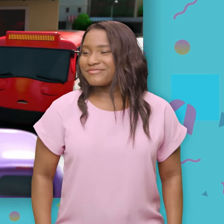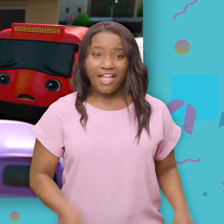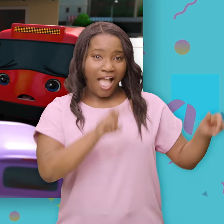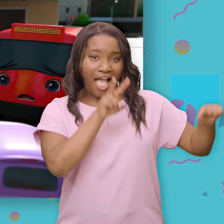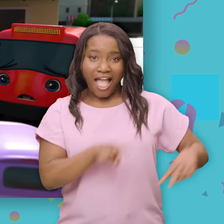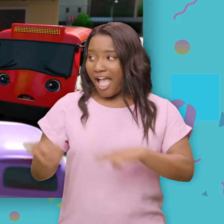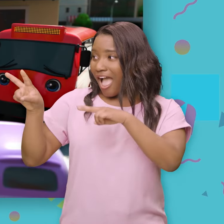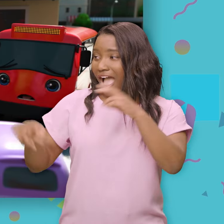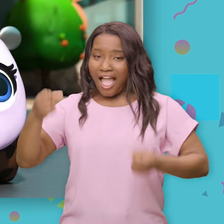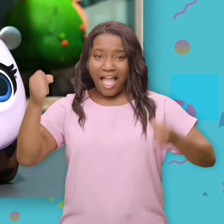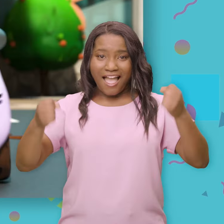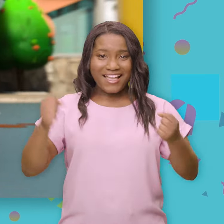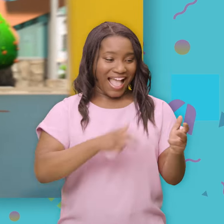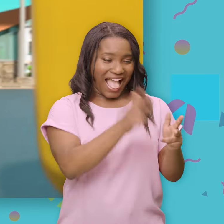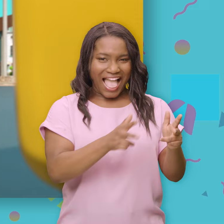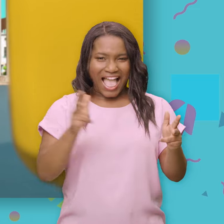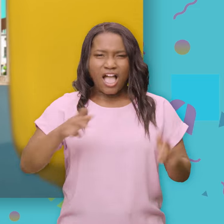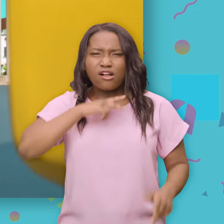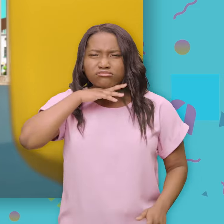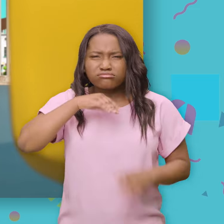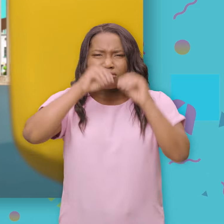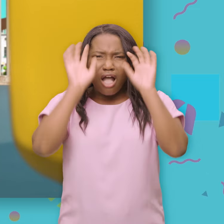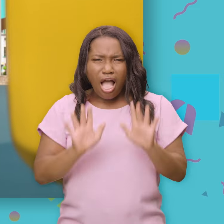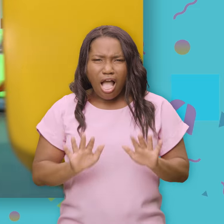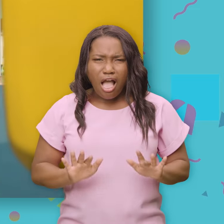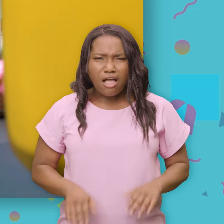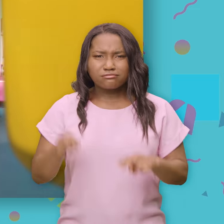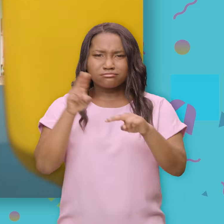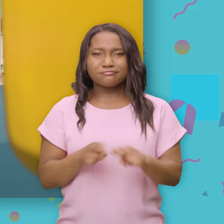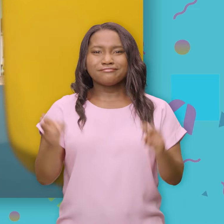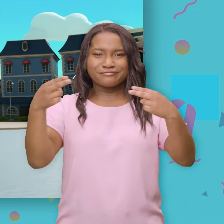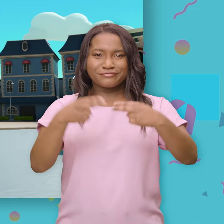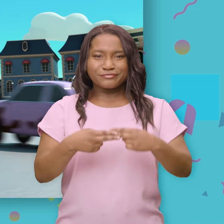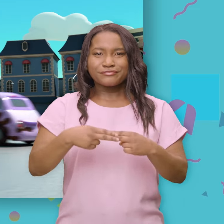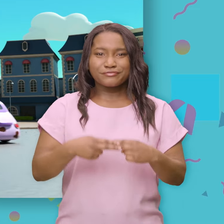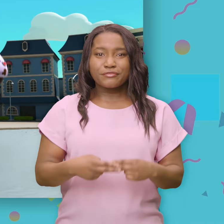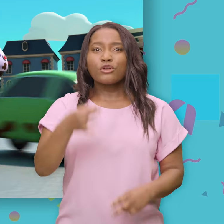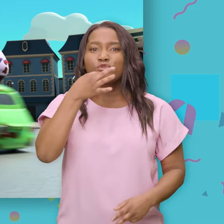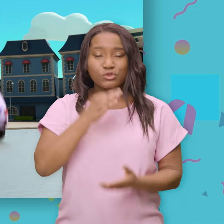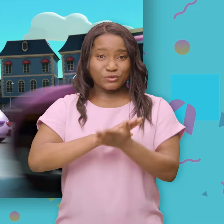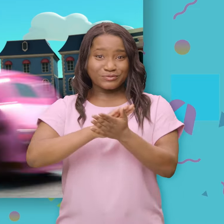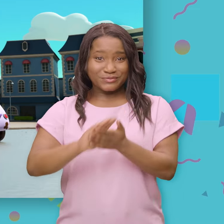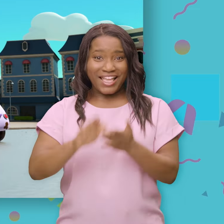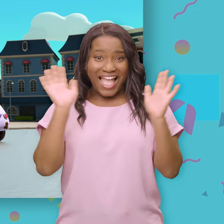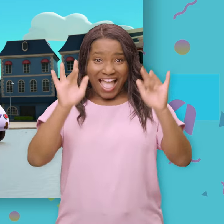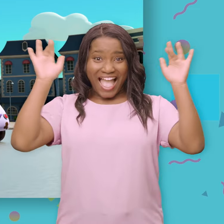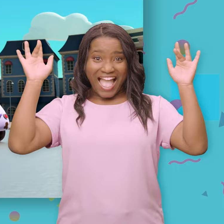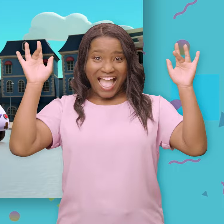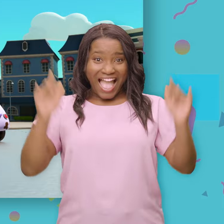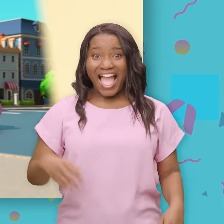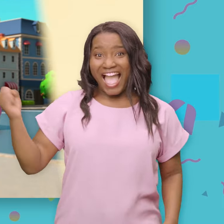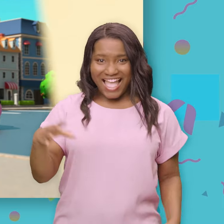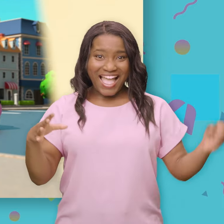See the cars all in a line, muddy and covered in grime. Buckle up and sit in tight, soon they will be clean and